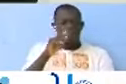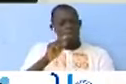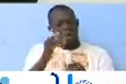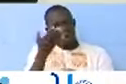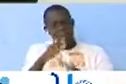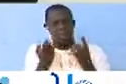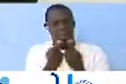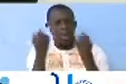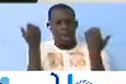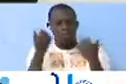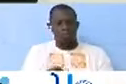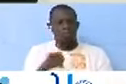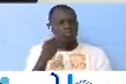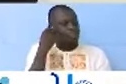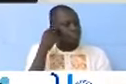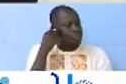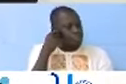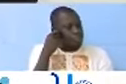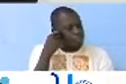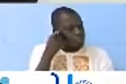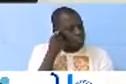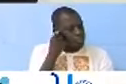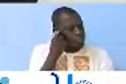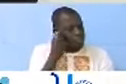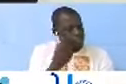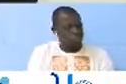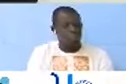like that?